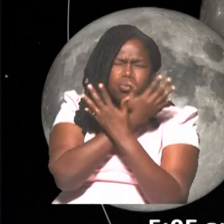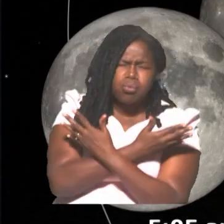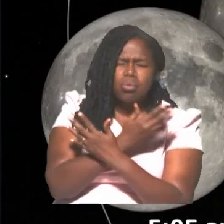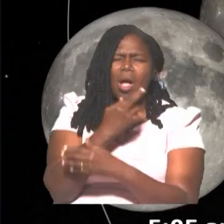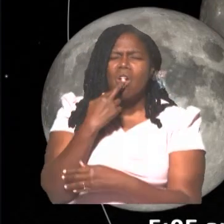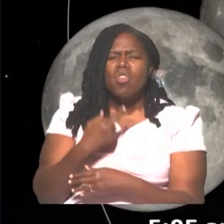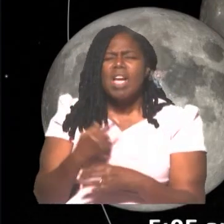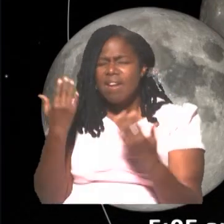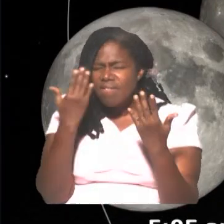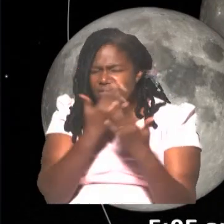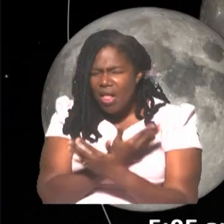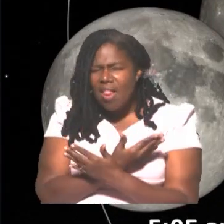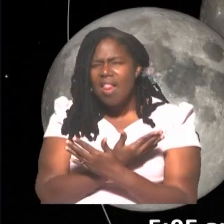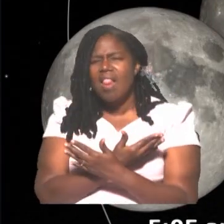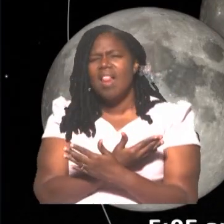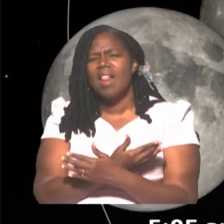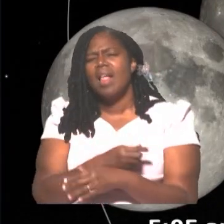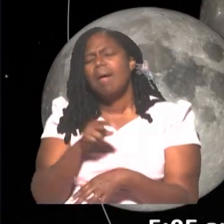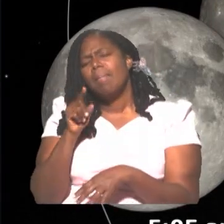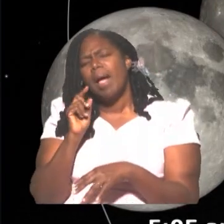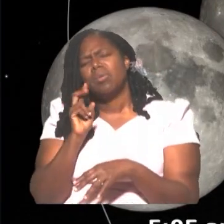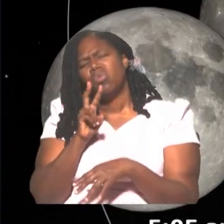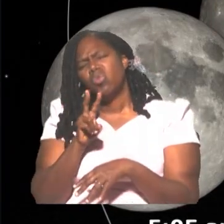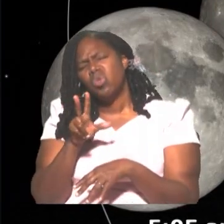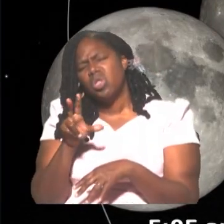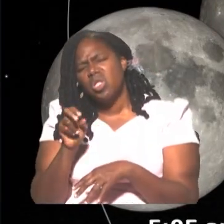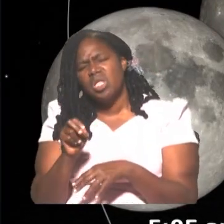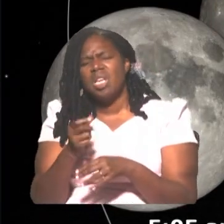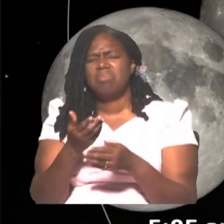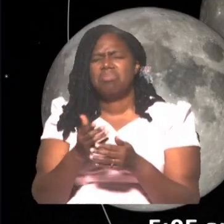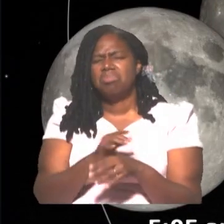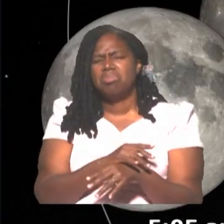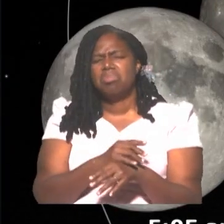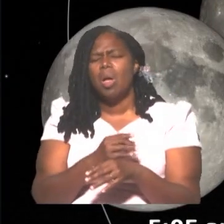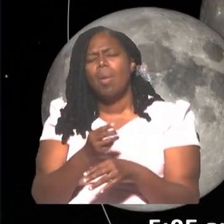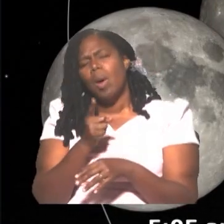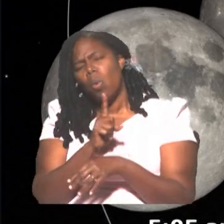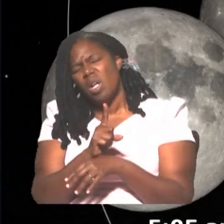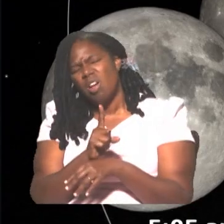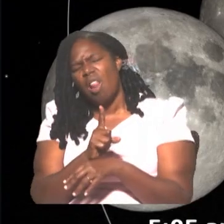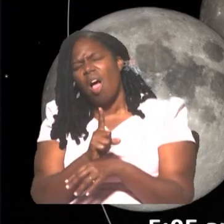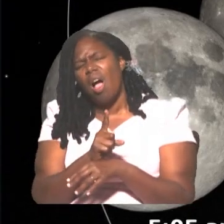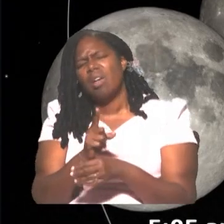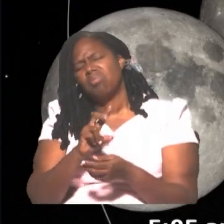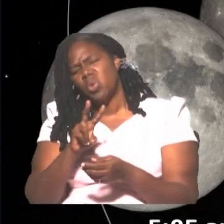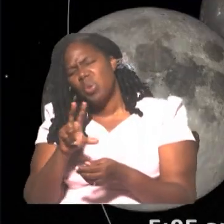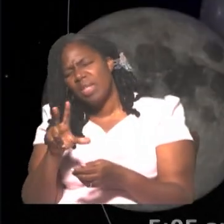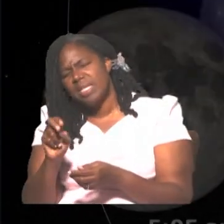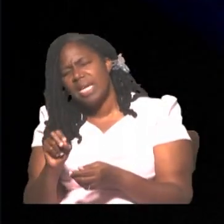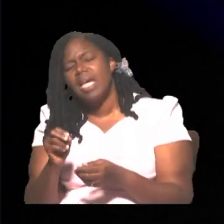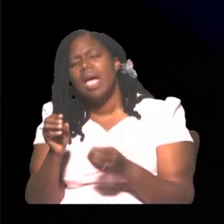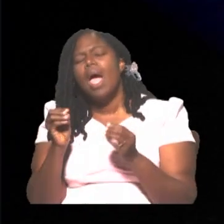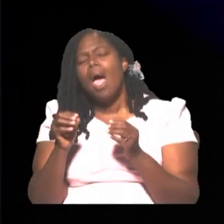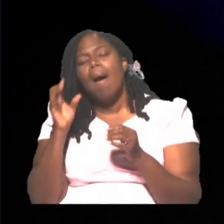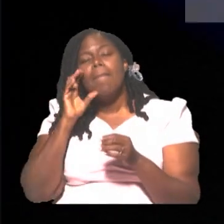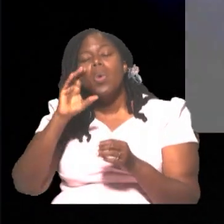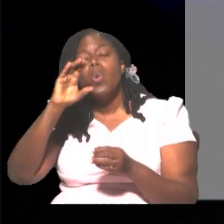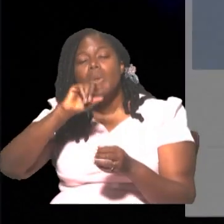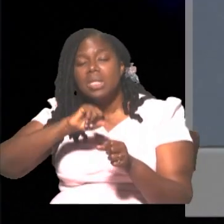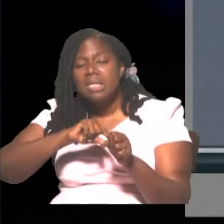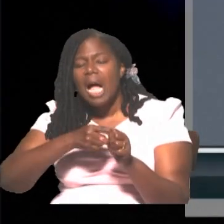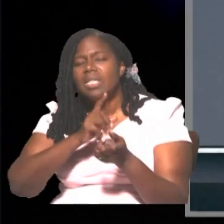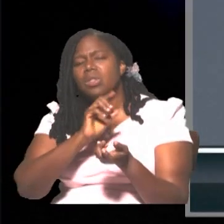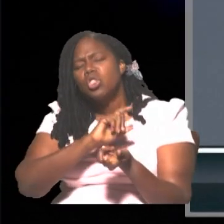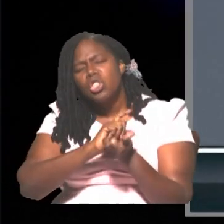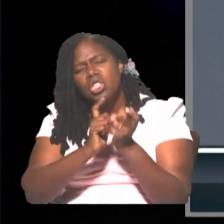By 3:31 a.m., the eclipse will end, and the moon will gradually start to return to its normal hue. But will the weather allow